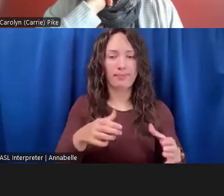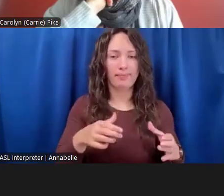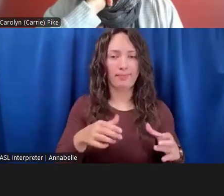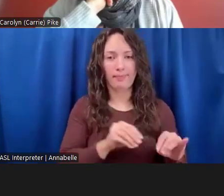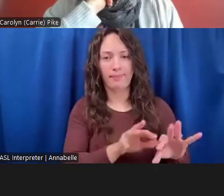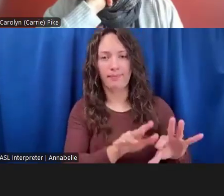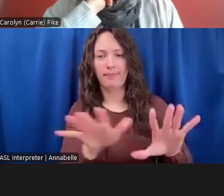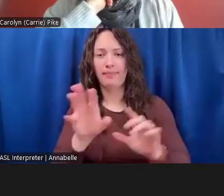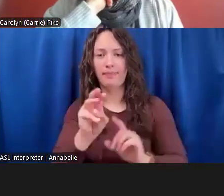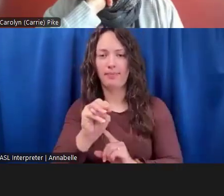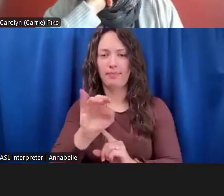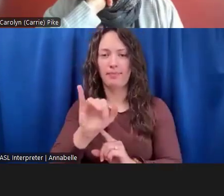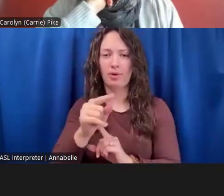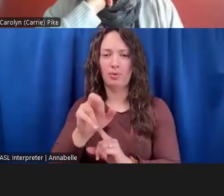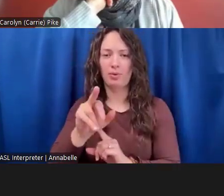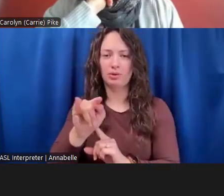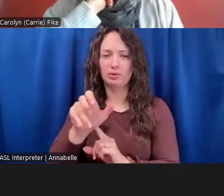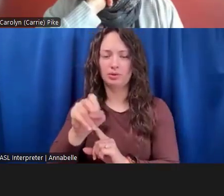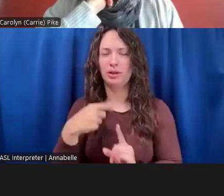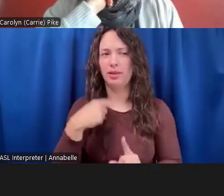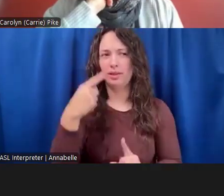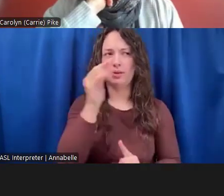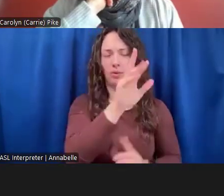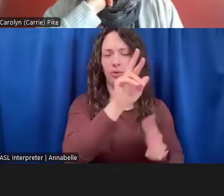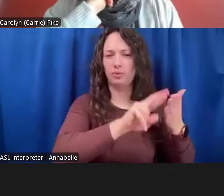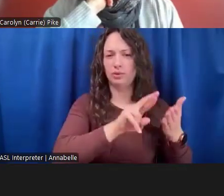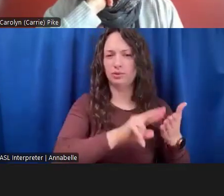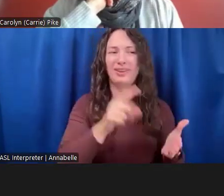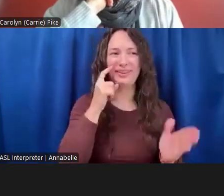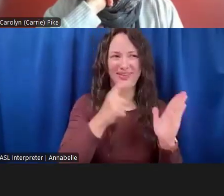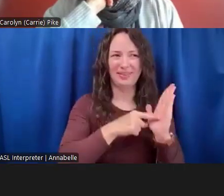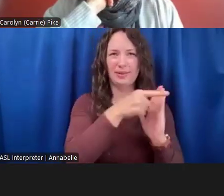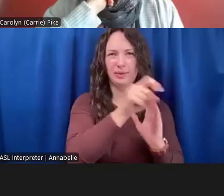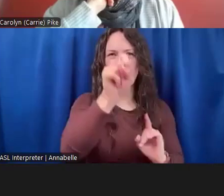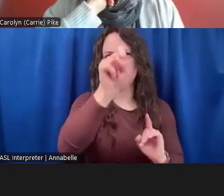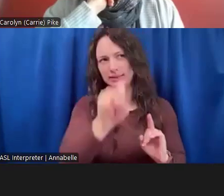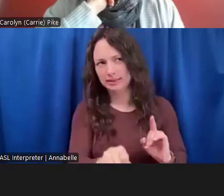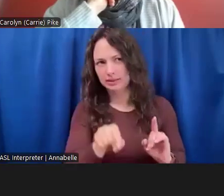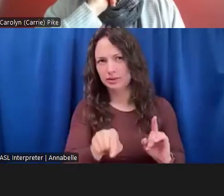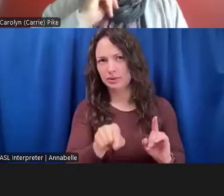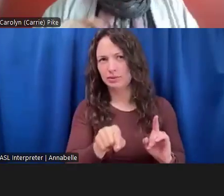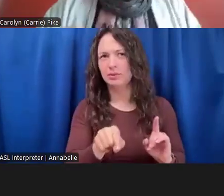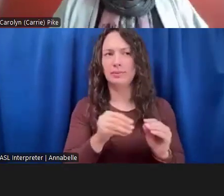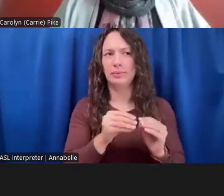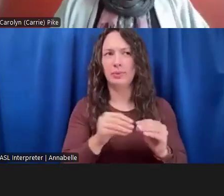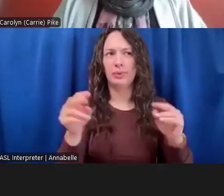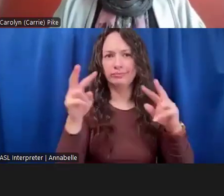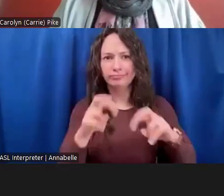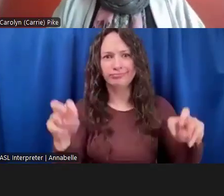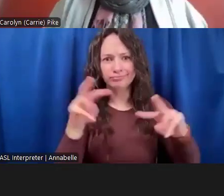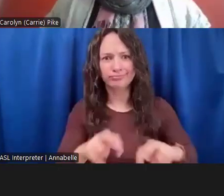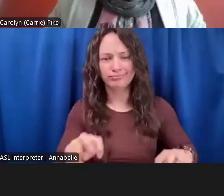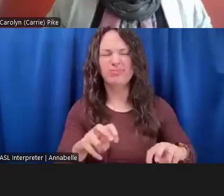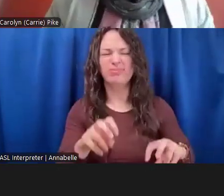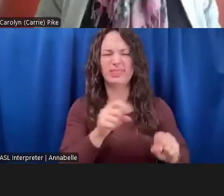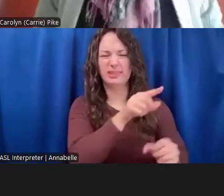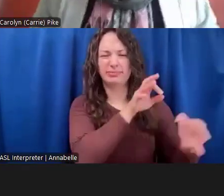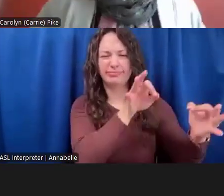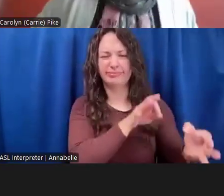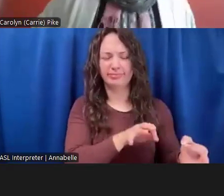the research that you're doing, I think you're reaching down further than that, but I'll let you speak to that. But also, things come up that you think